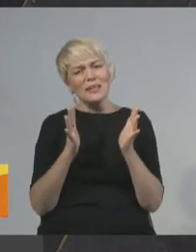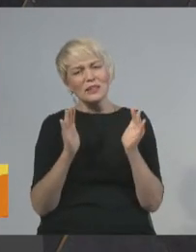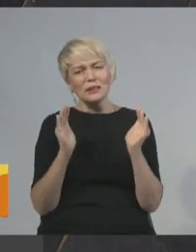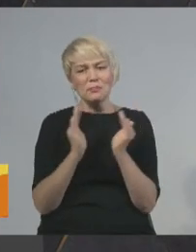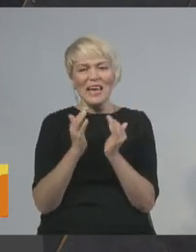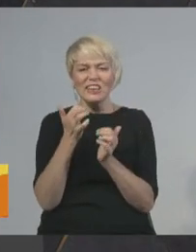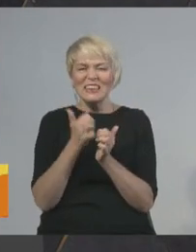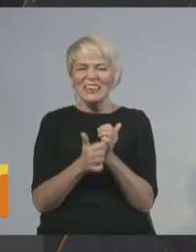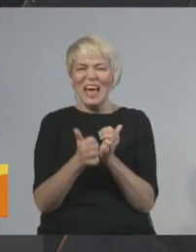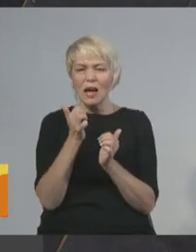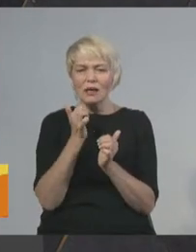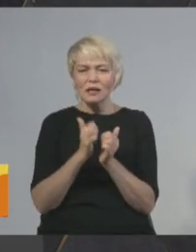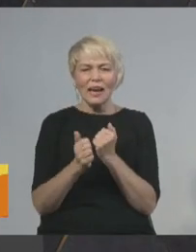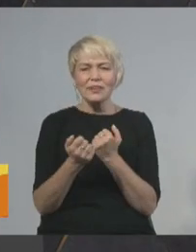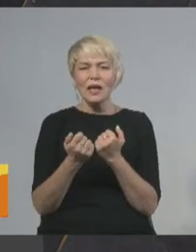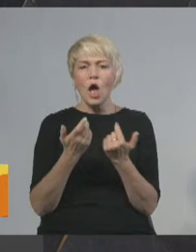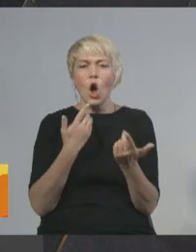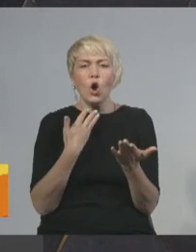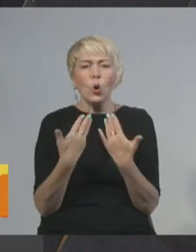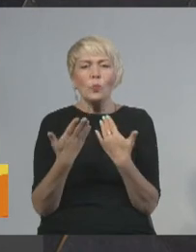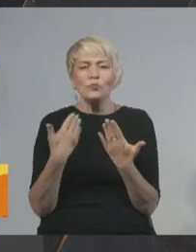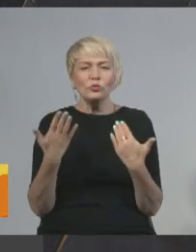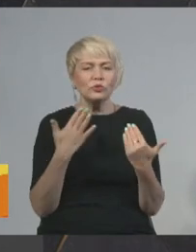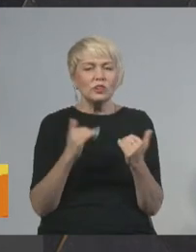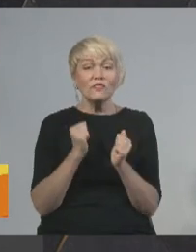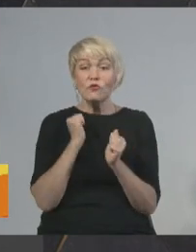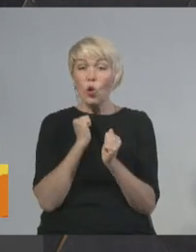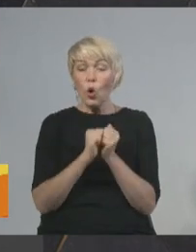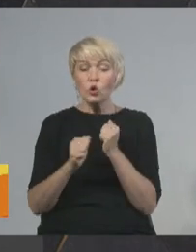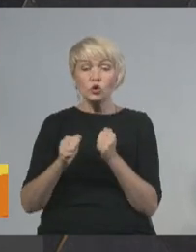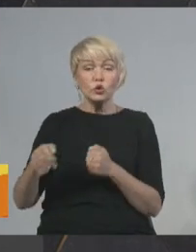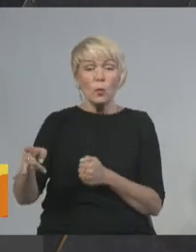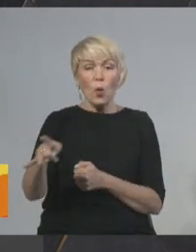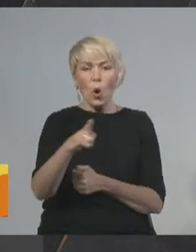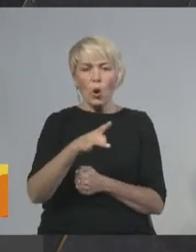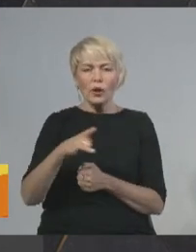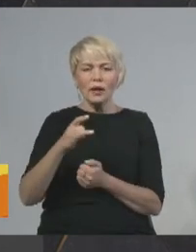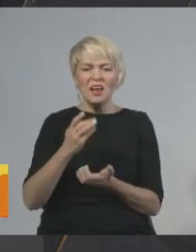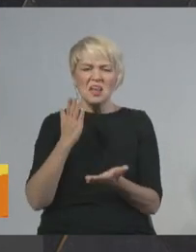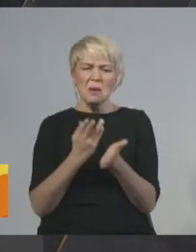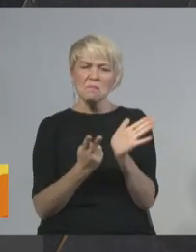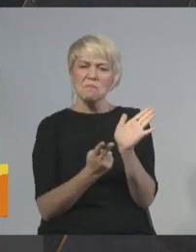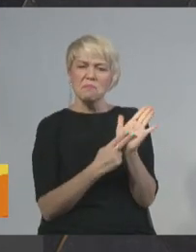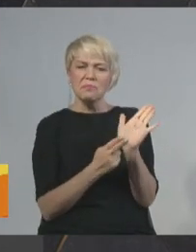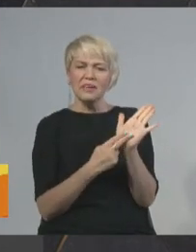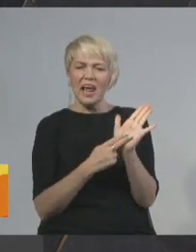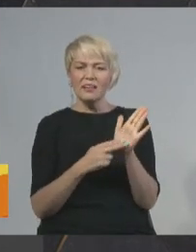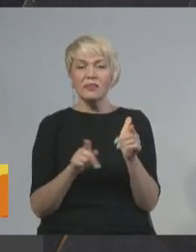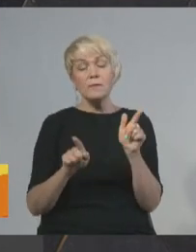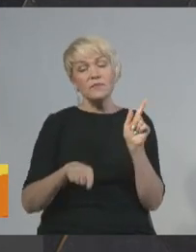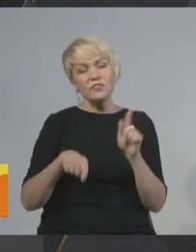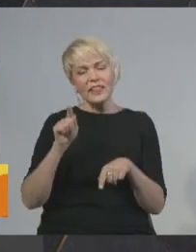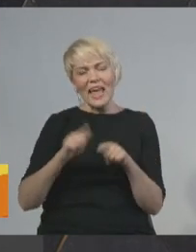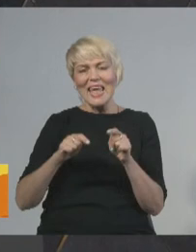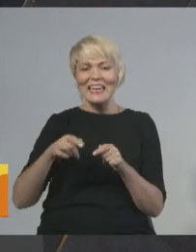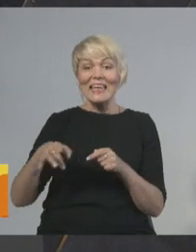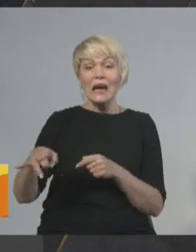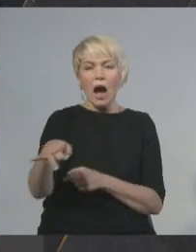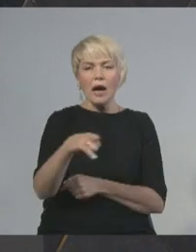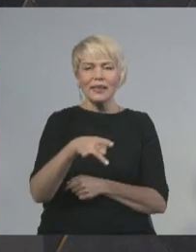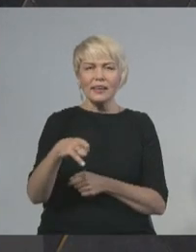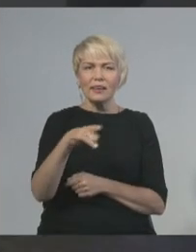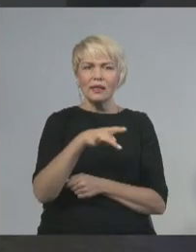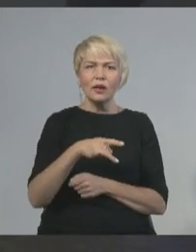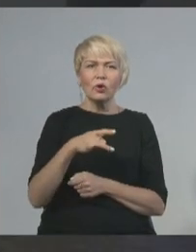small and medium communities in every region of ukraine we have our own brand